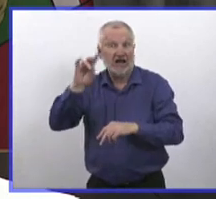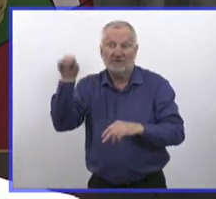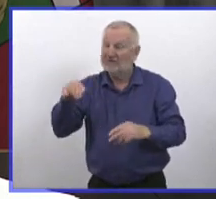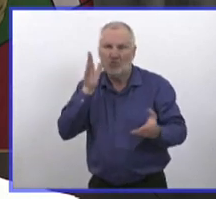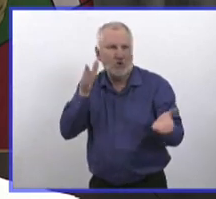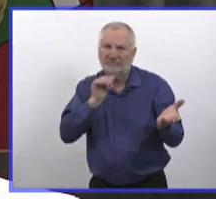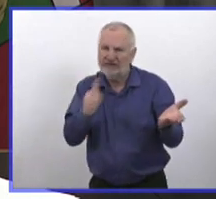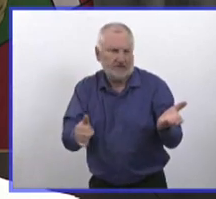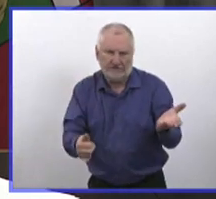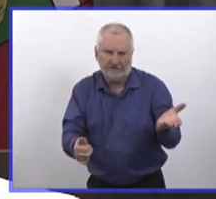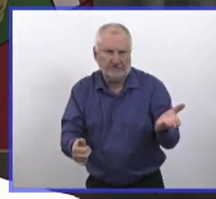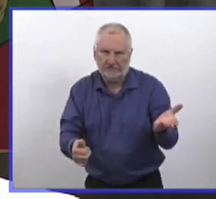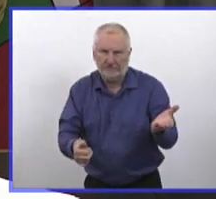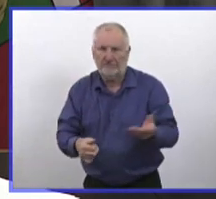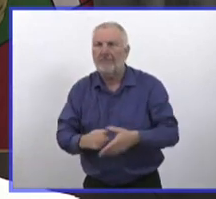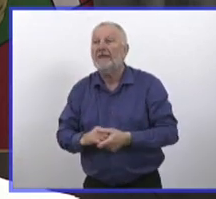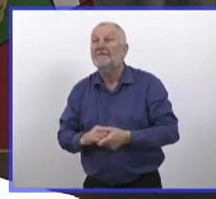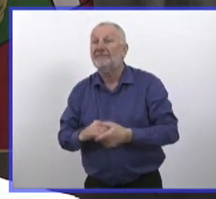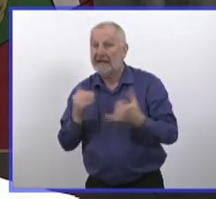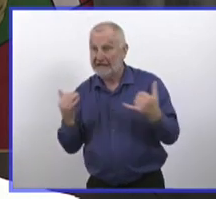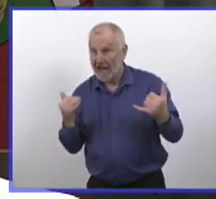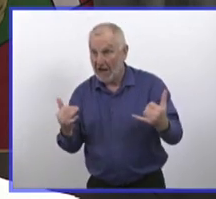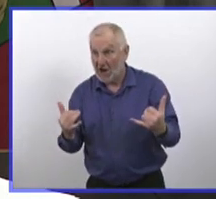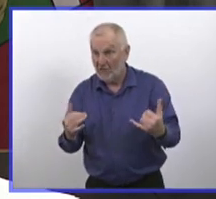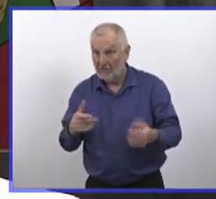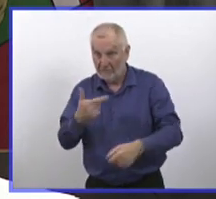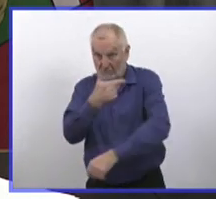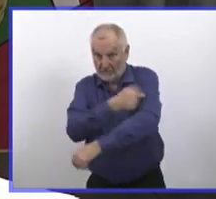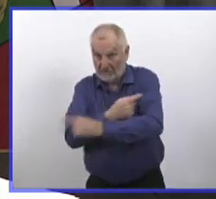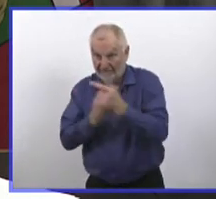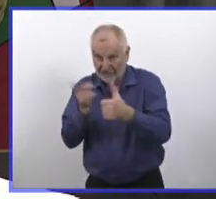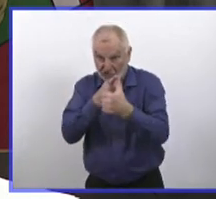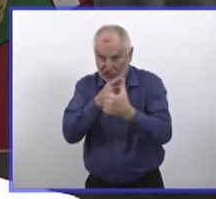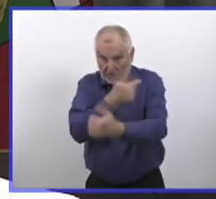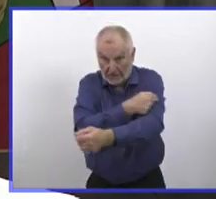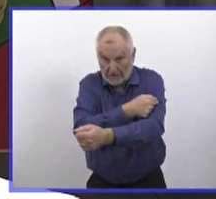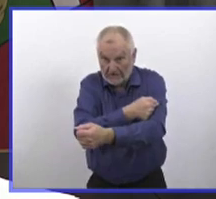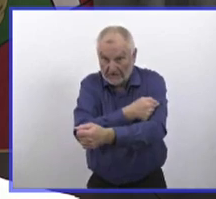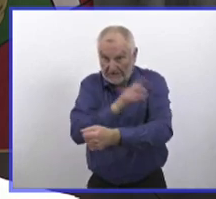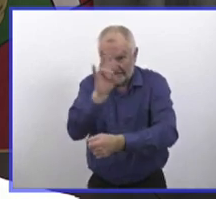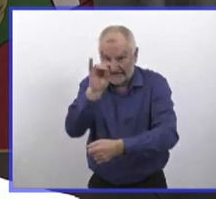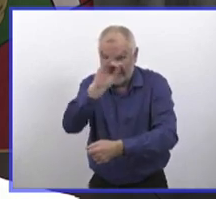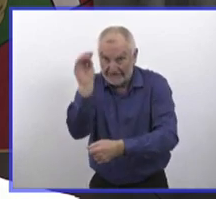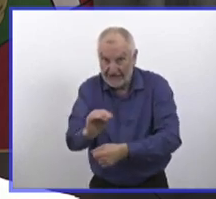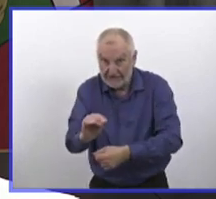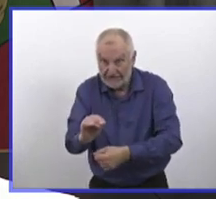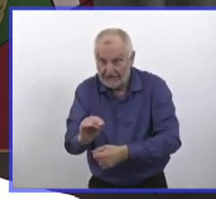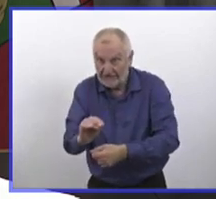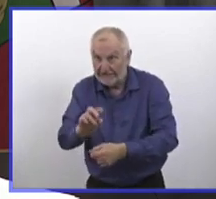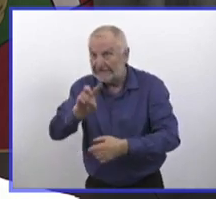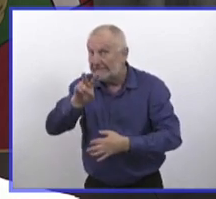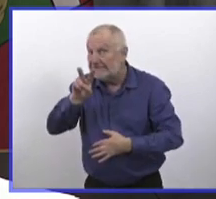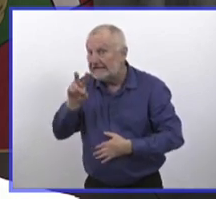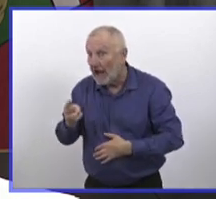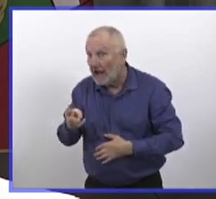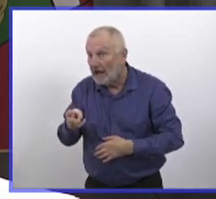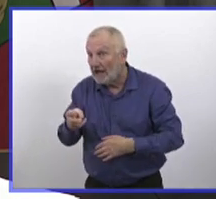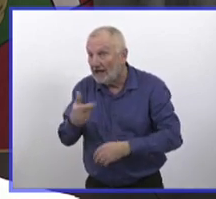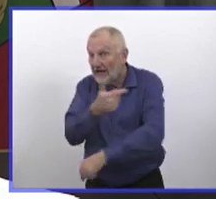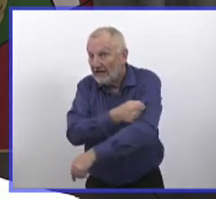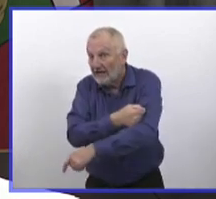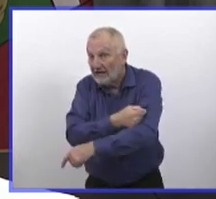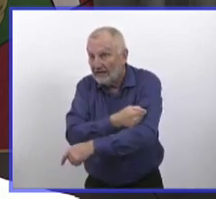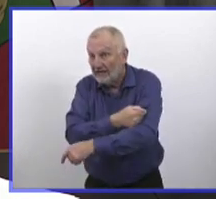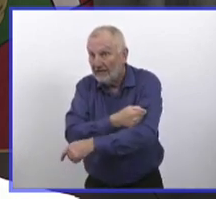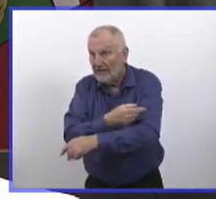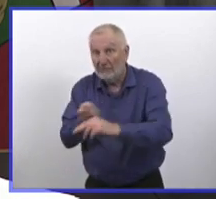well. And so the second dose is still going to be very important for Manitobans to make sure that